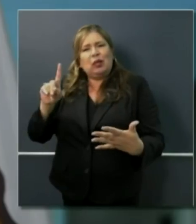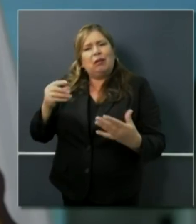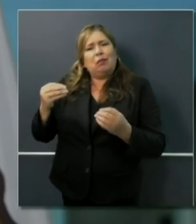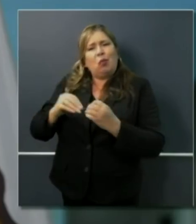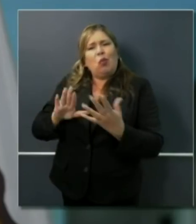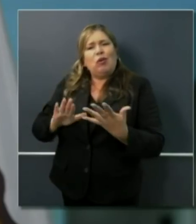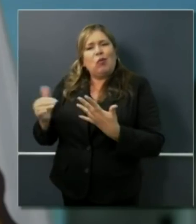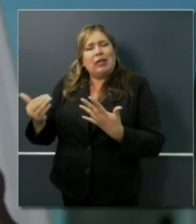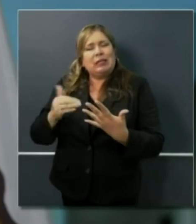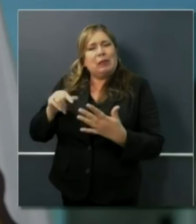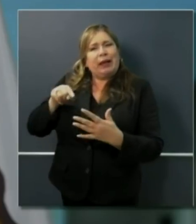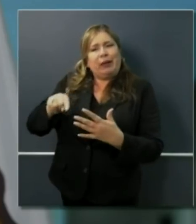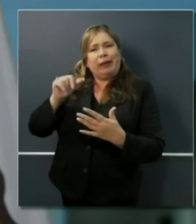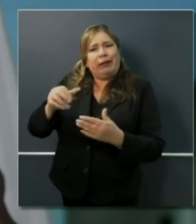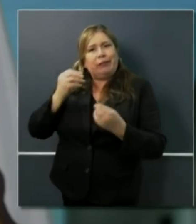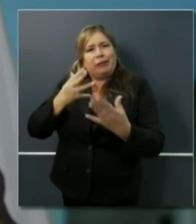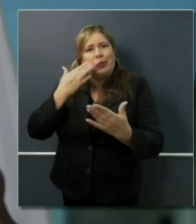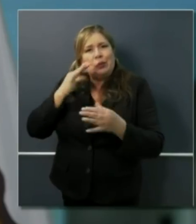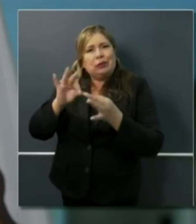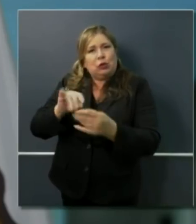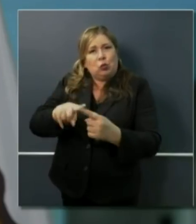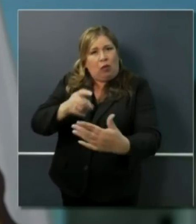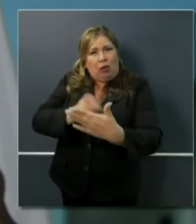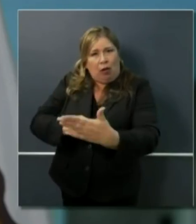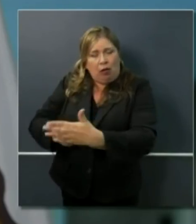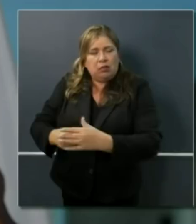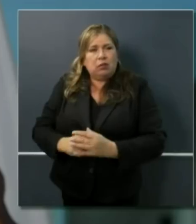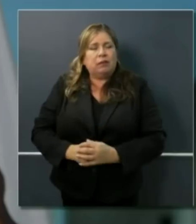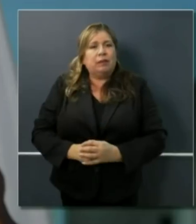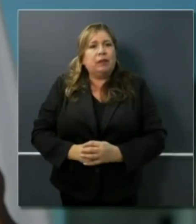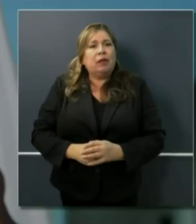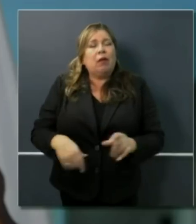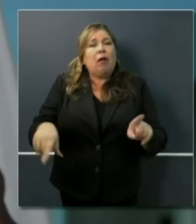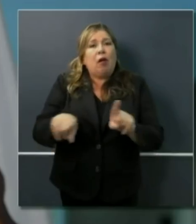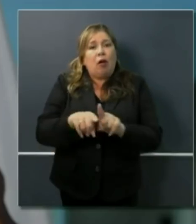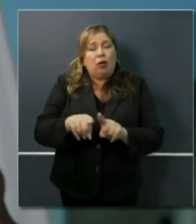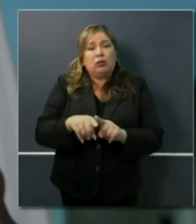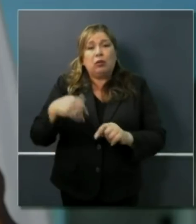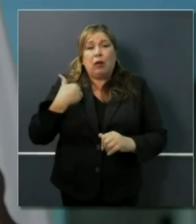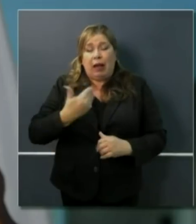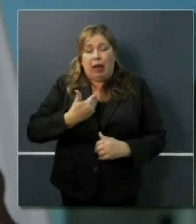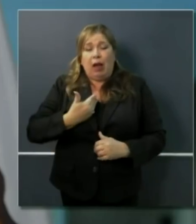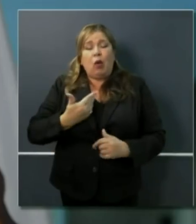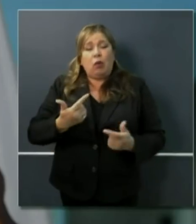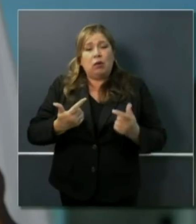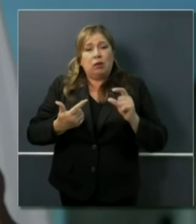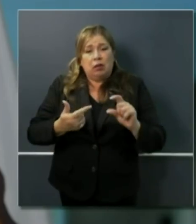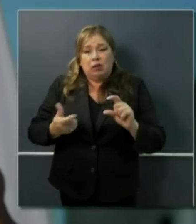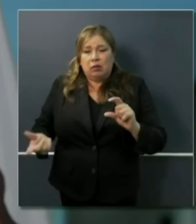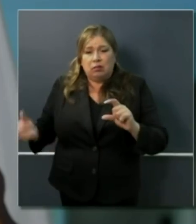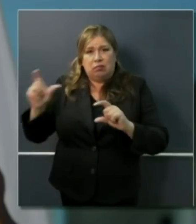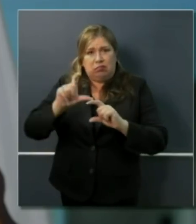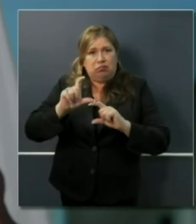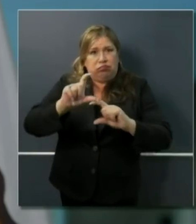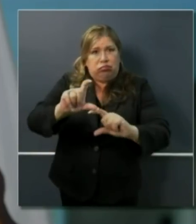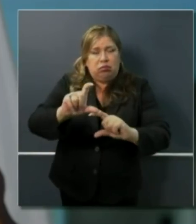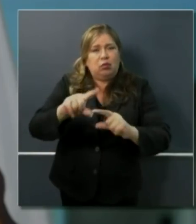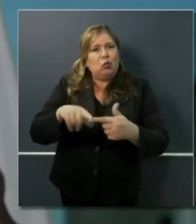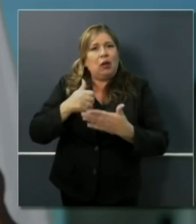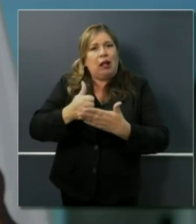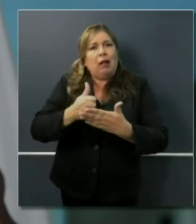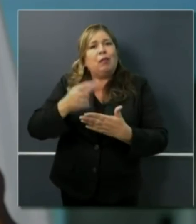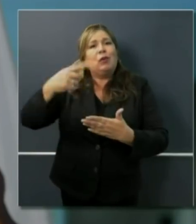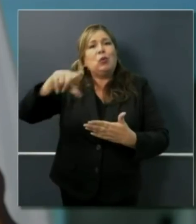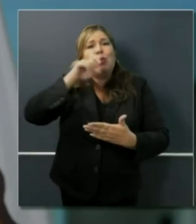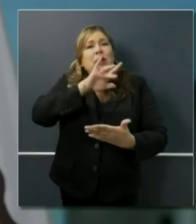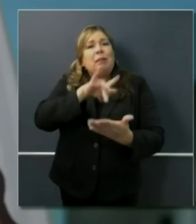related to costs. We also have expanded our subsidies, deepened them, not just expanded them, to the middle class to help them